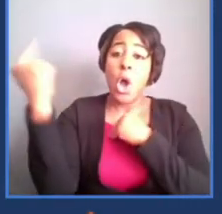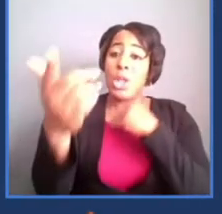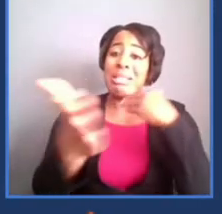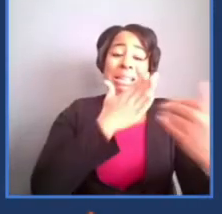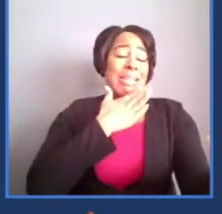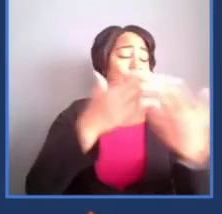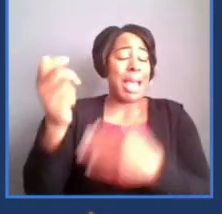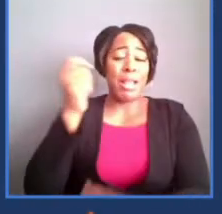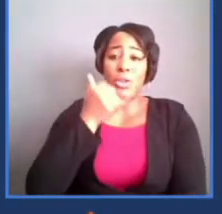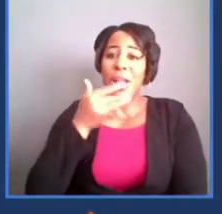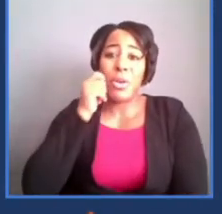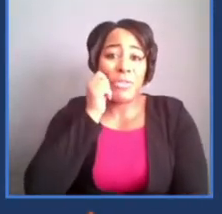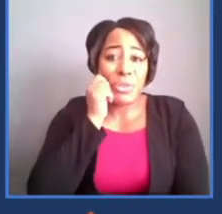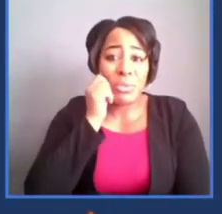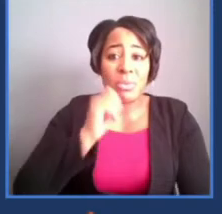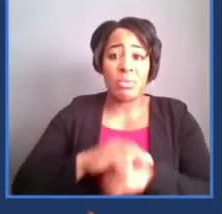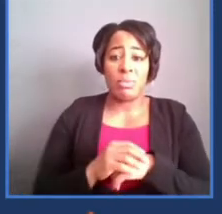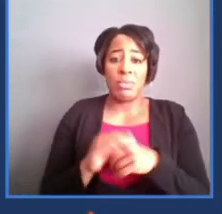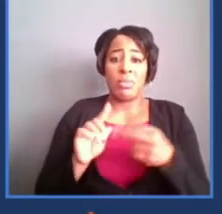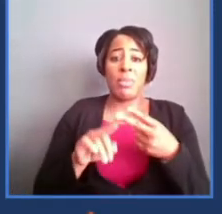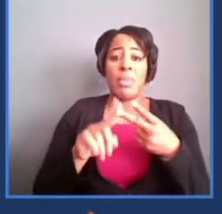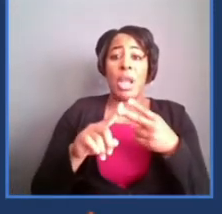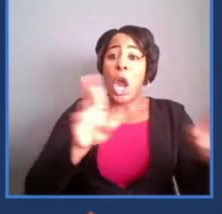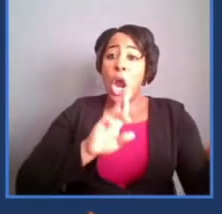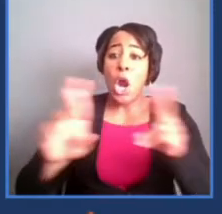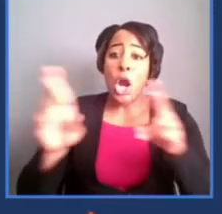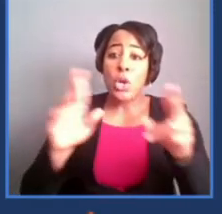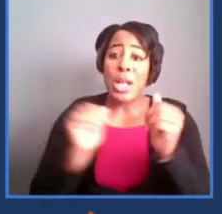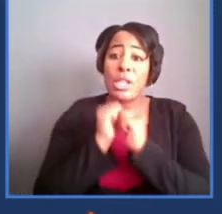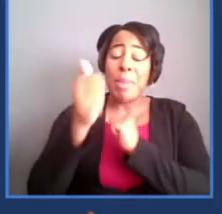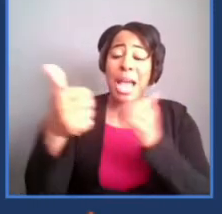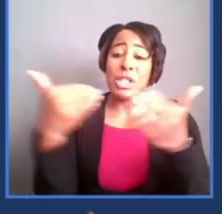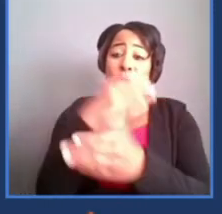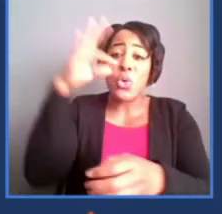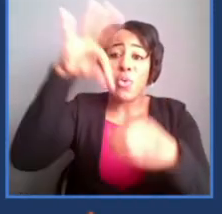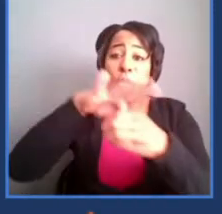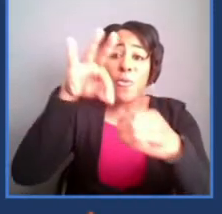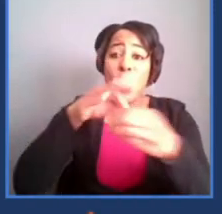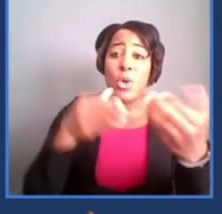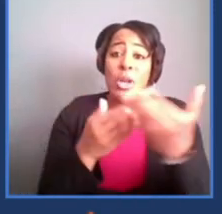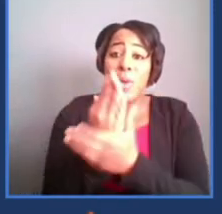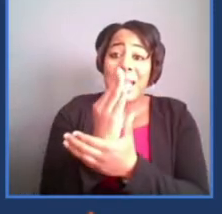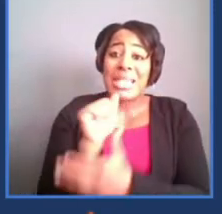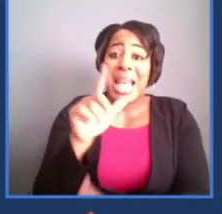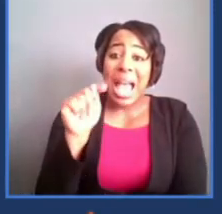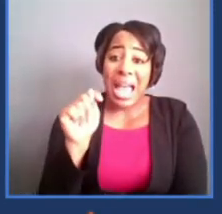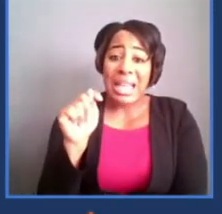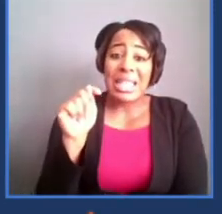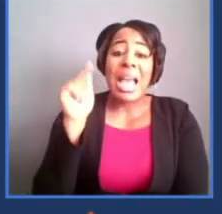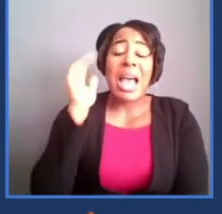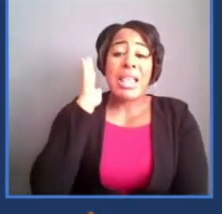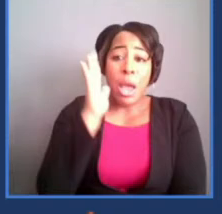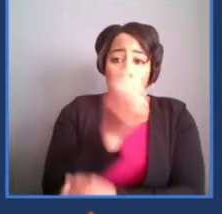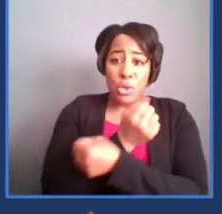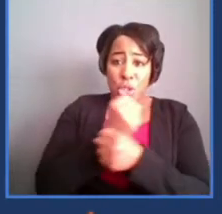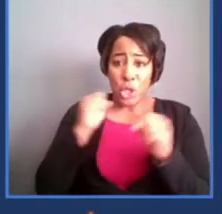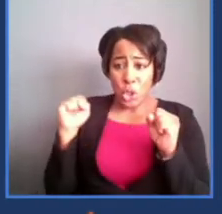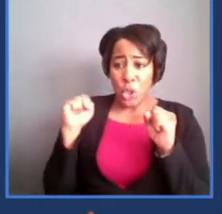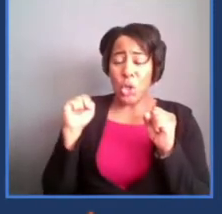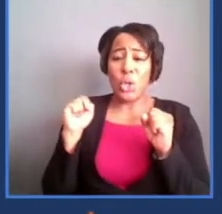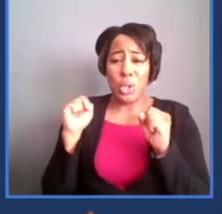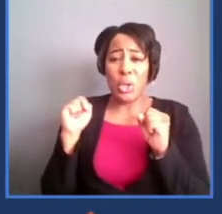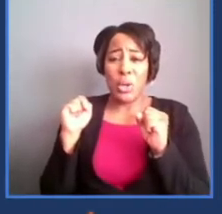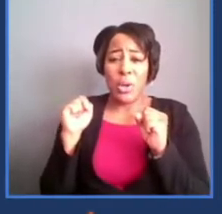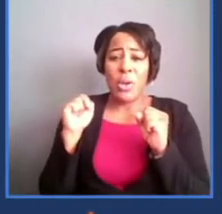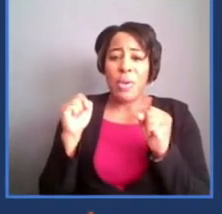Are you ready to fight to pass a new Voting Rights Act that will secure the sacred franchise that John Lewis and so many bled